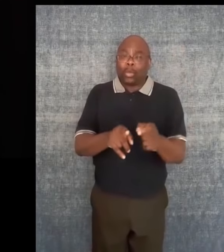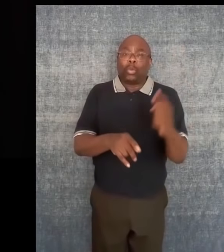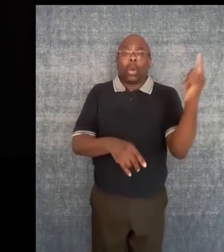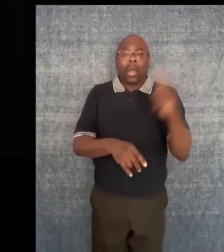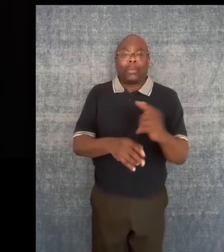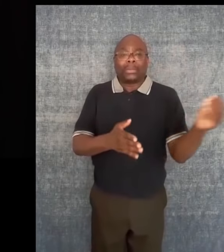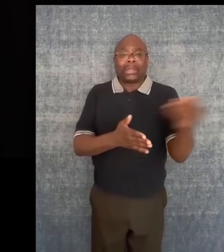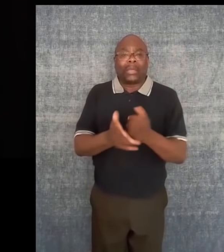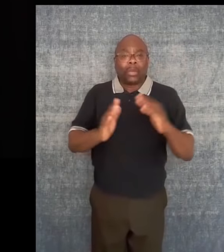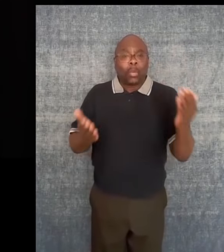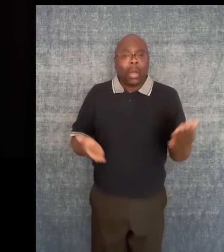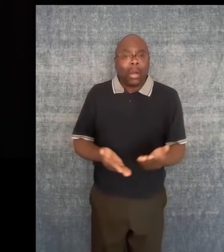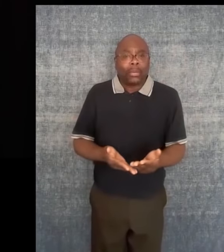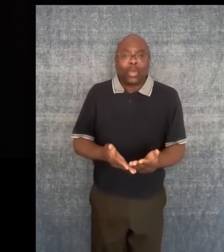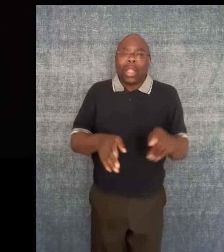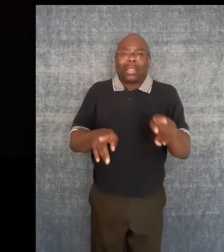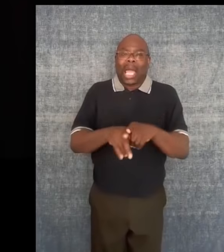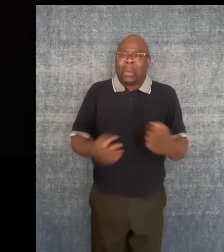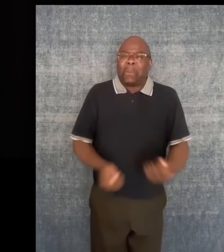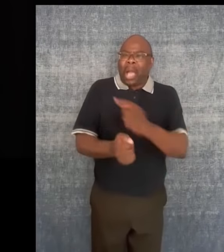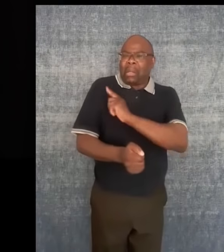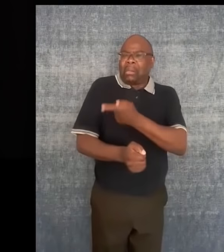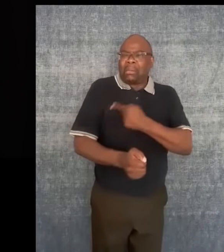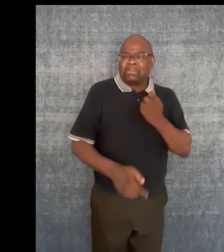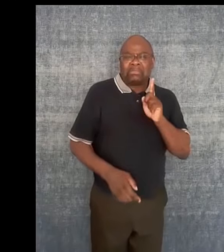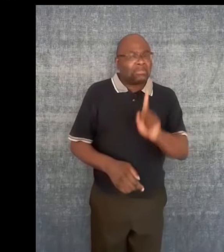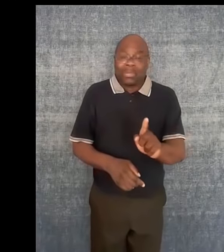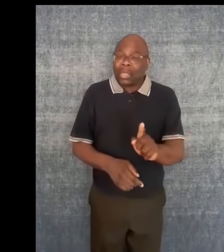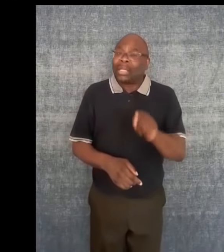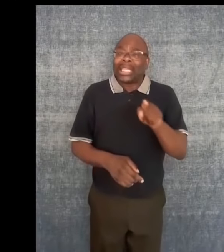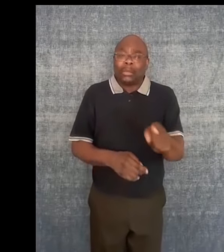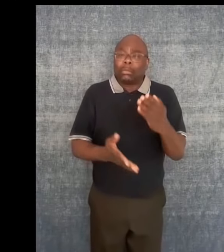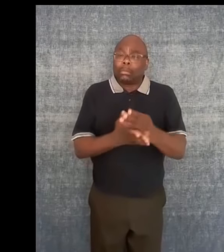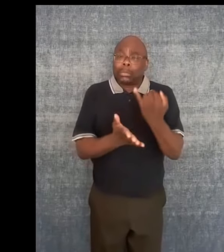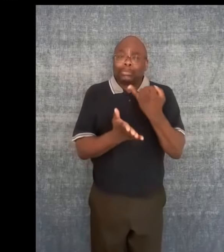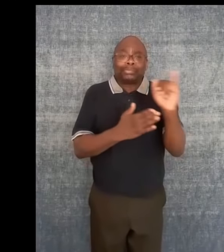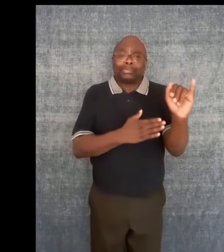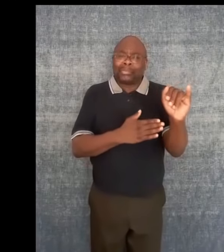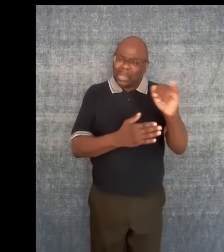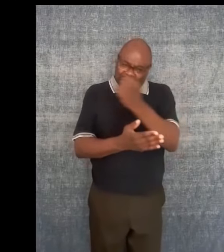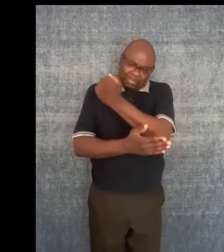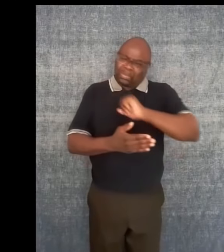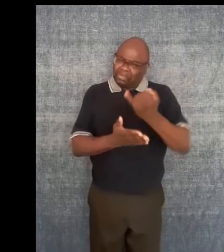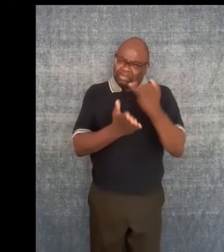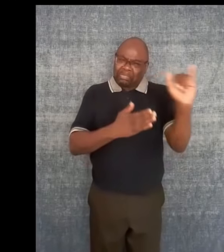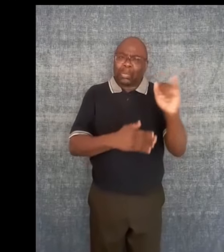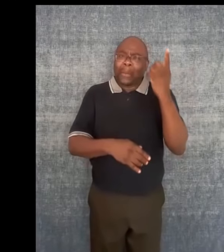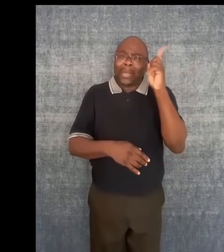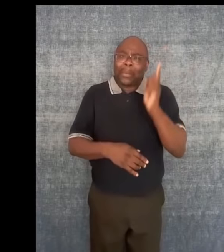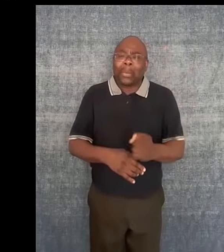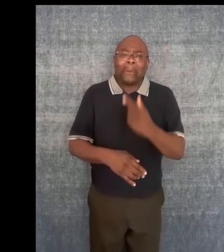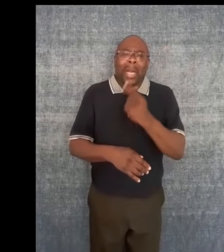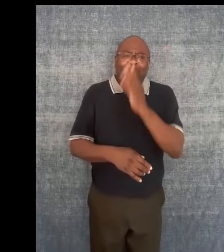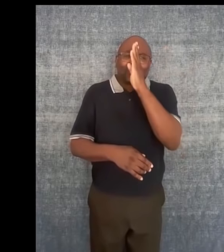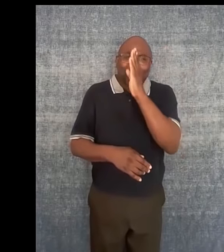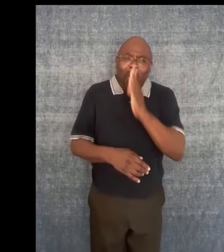come. But instead of being like a superpower, he comes like this. He was despised and rejected by men, a man